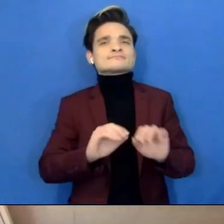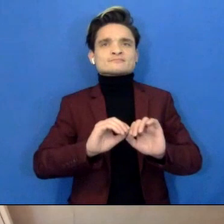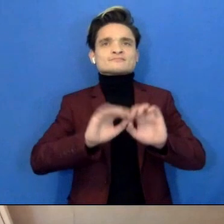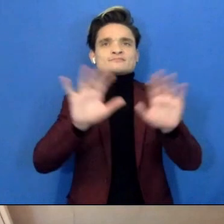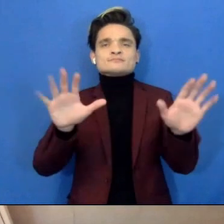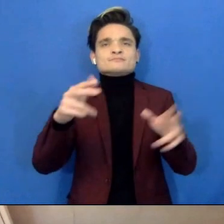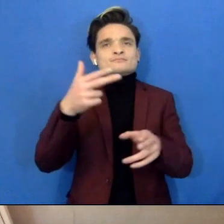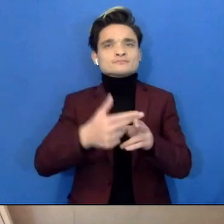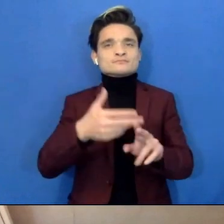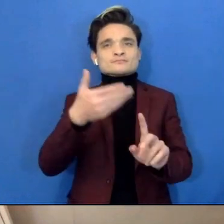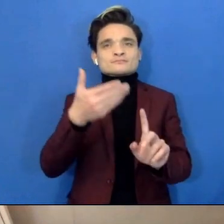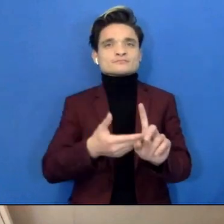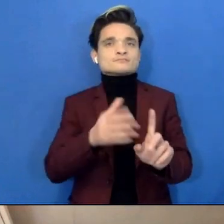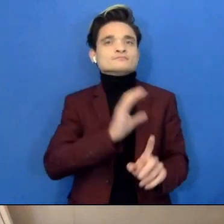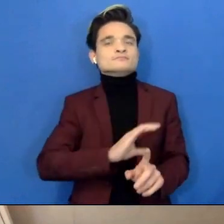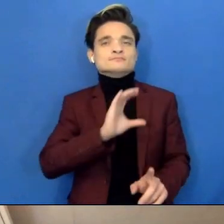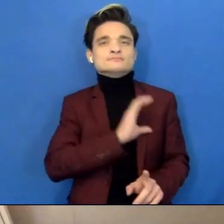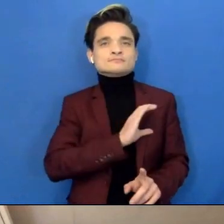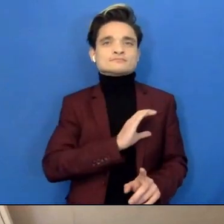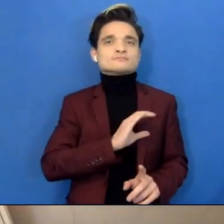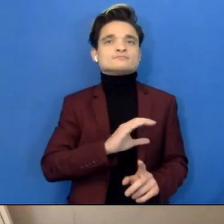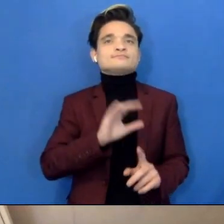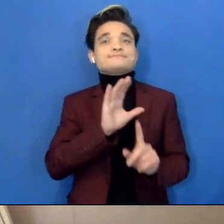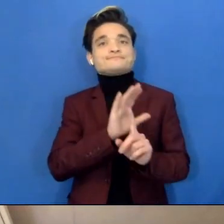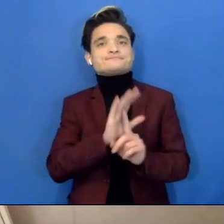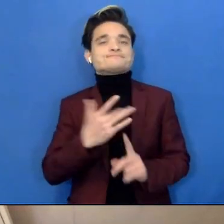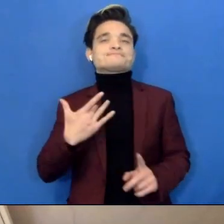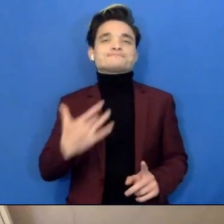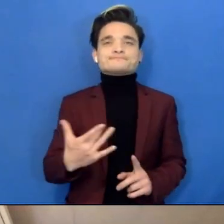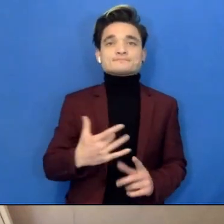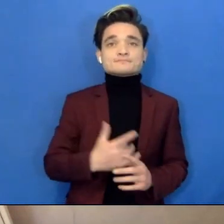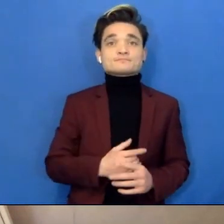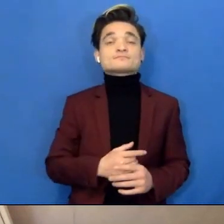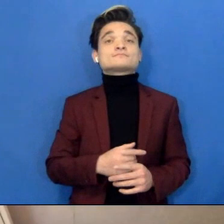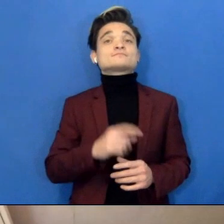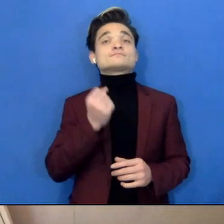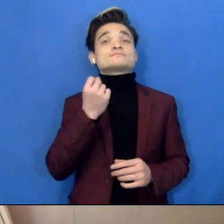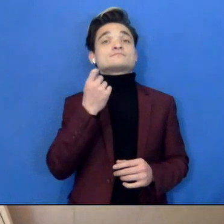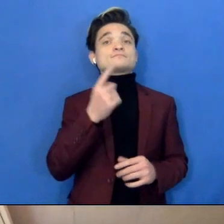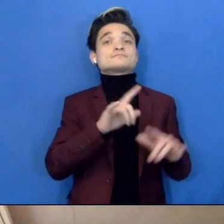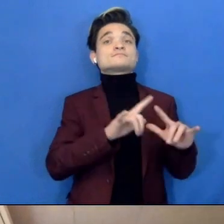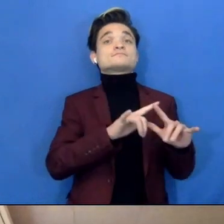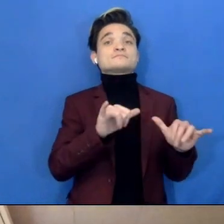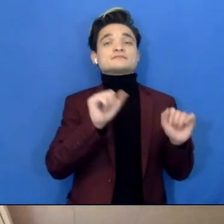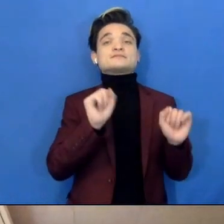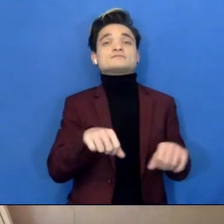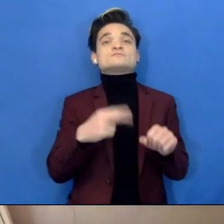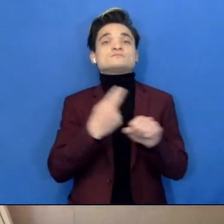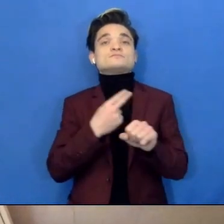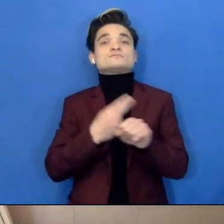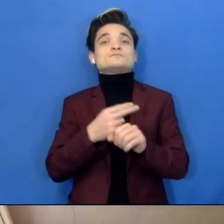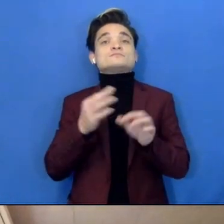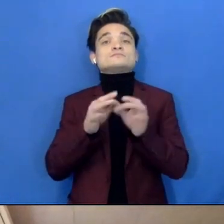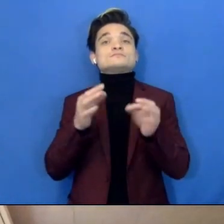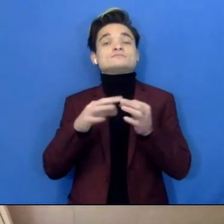of another character. Or we can use language to create characters by just using the language in the